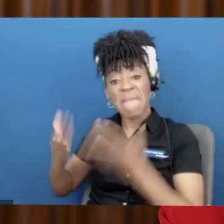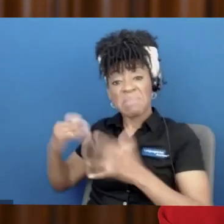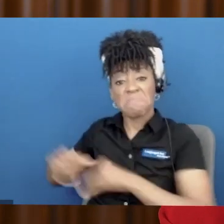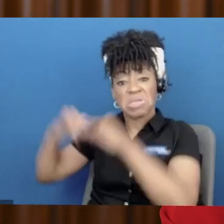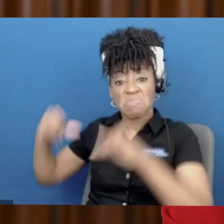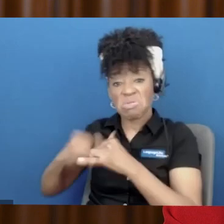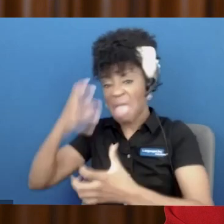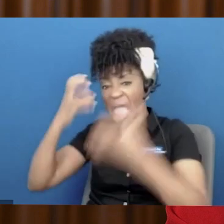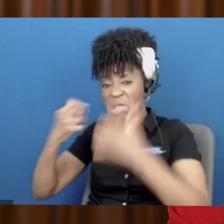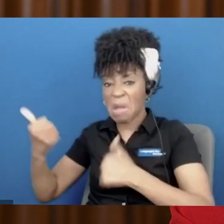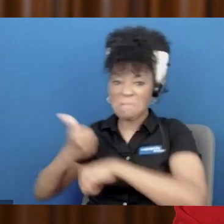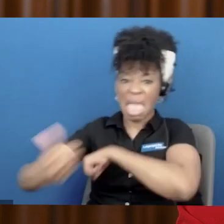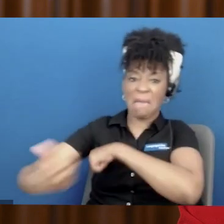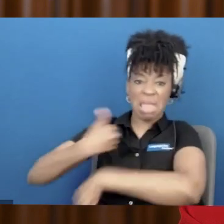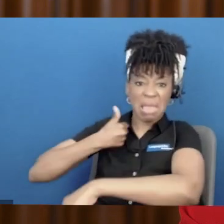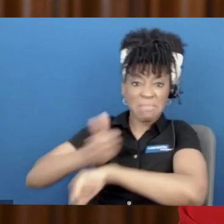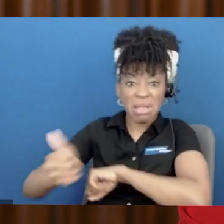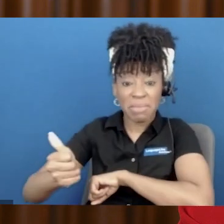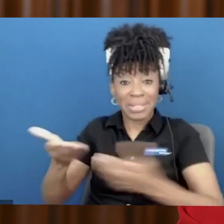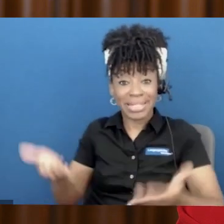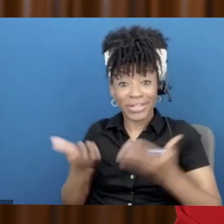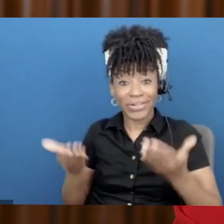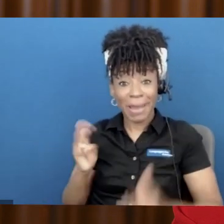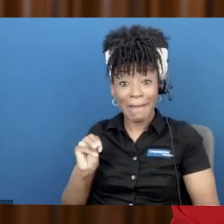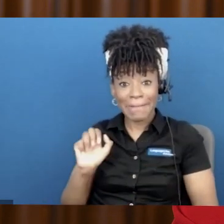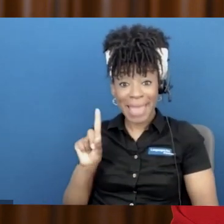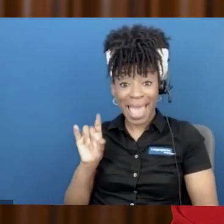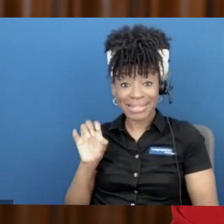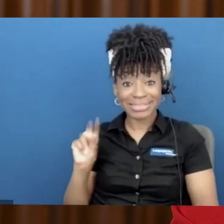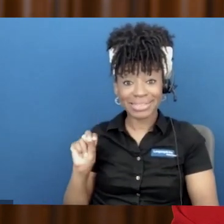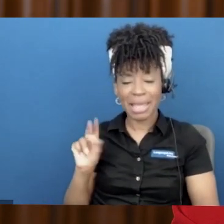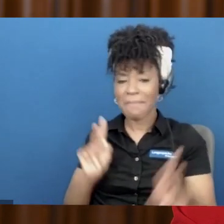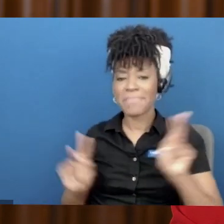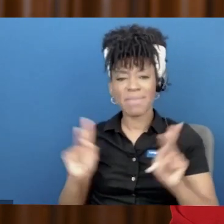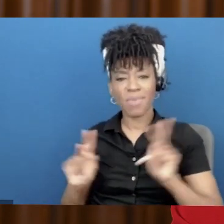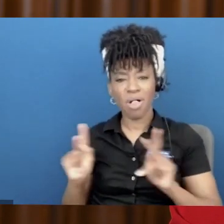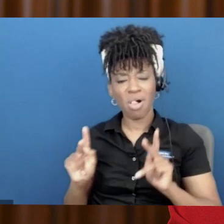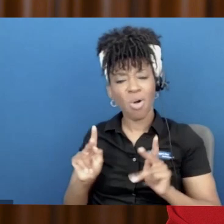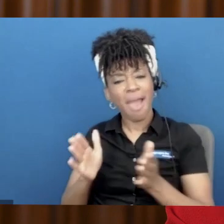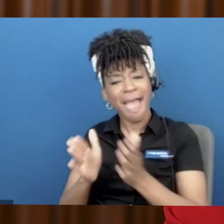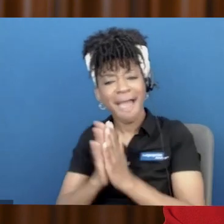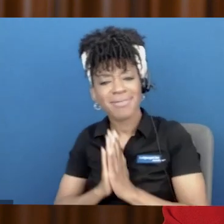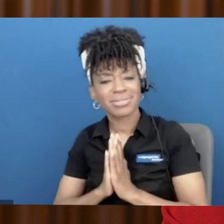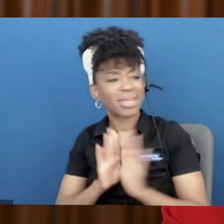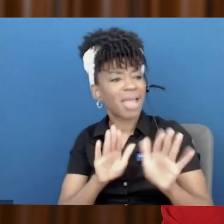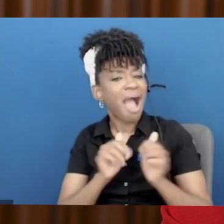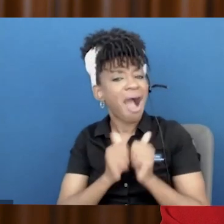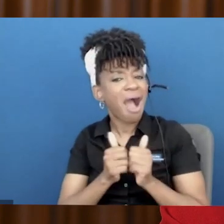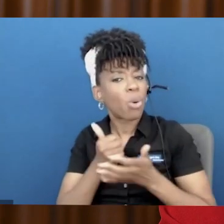and blame. Here in Madison, people were asking how they could be part of the